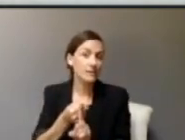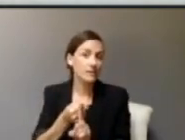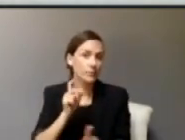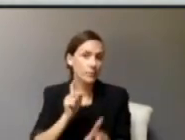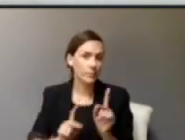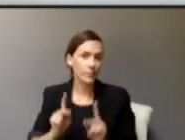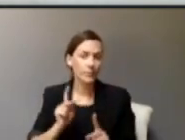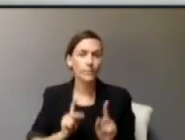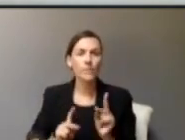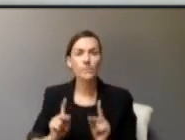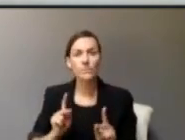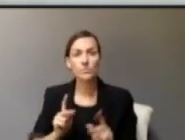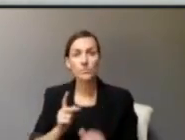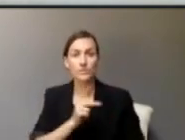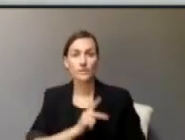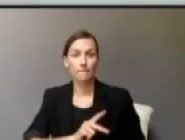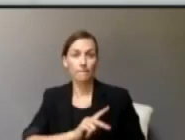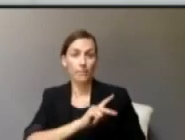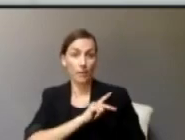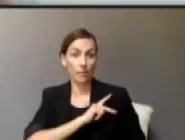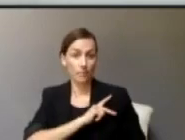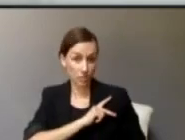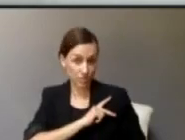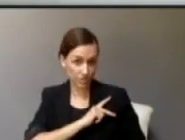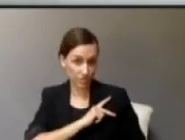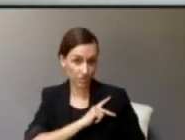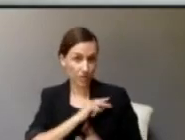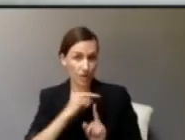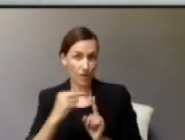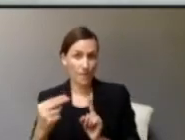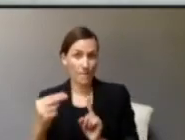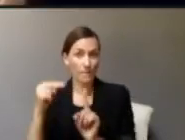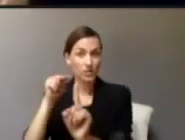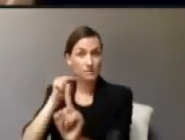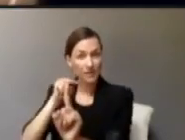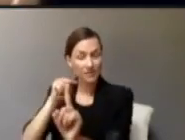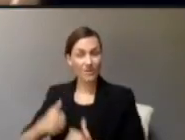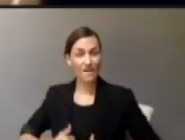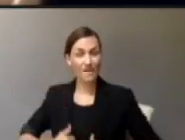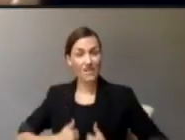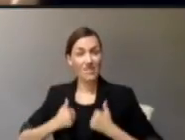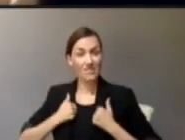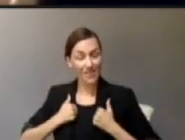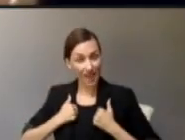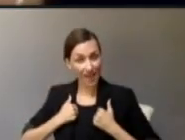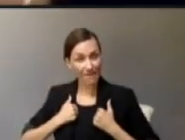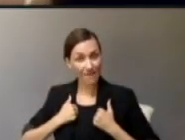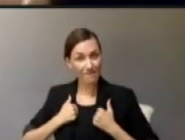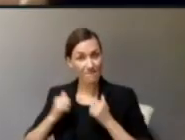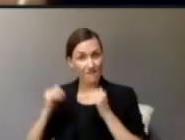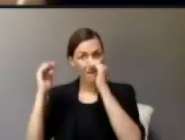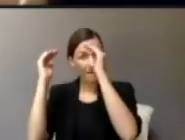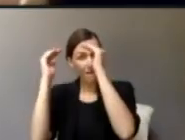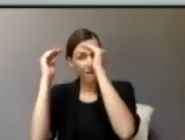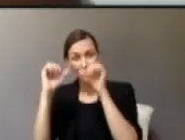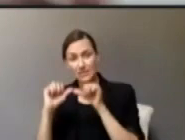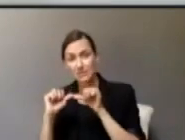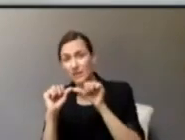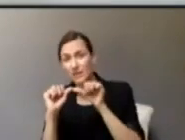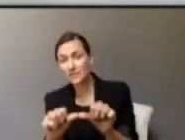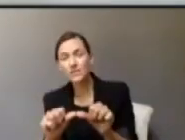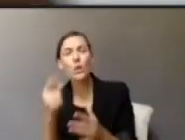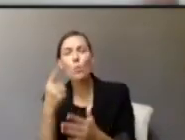people's personal view of life expectancy. You know, has it impacted, you know, what was